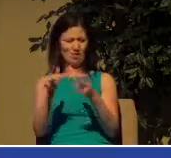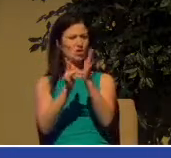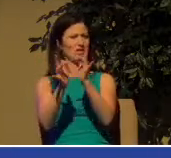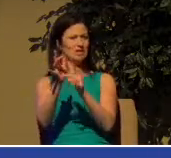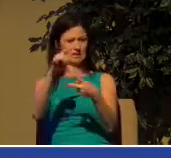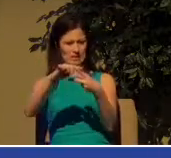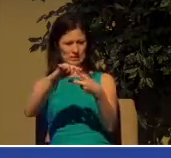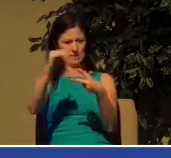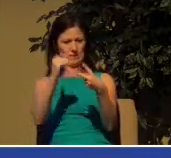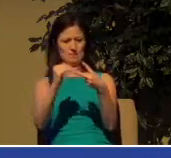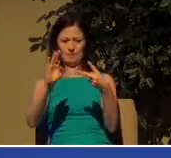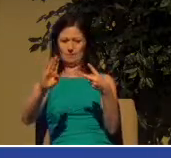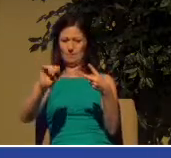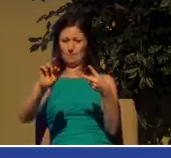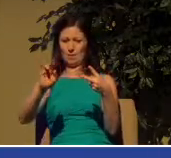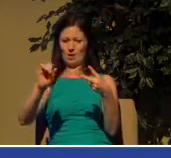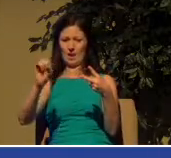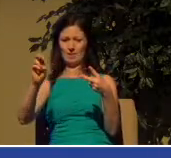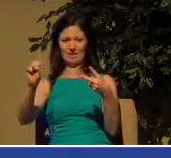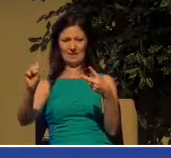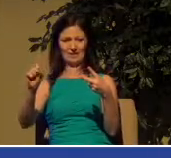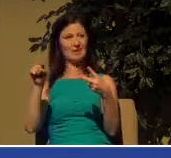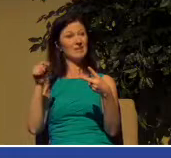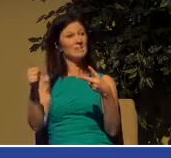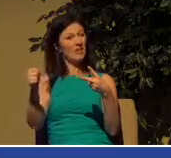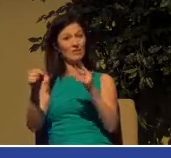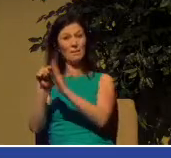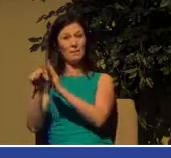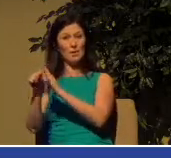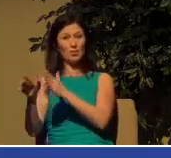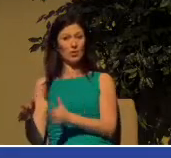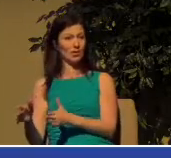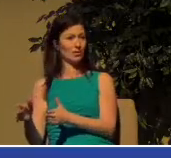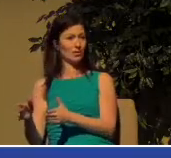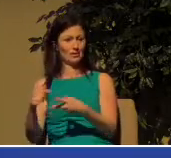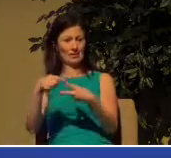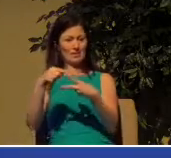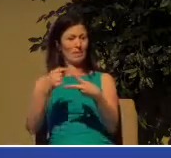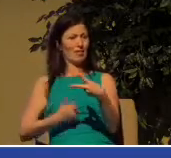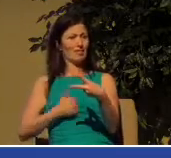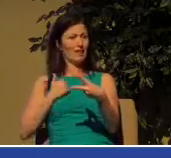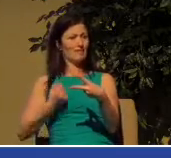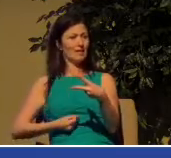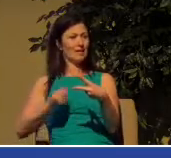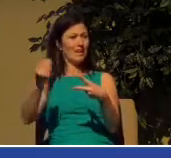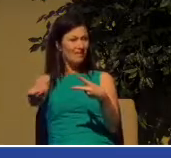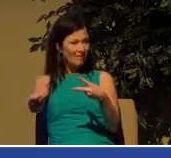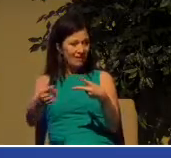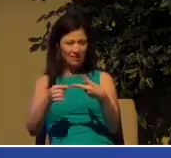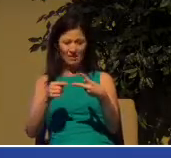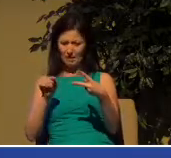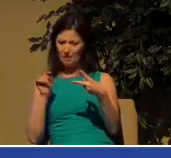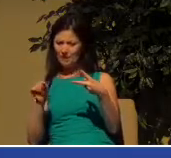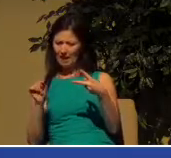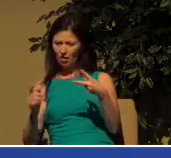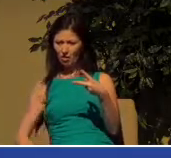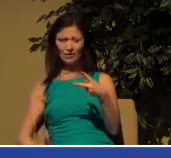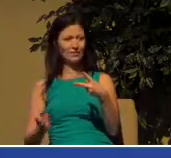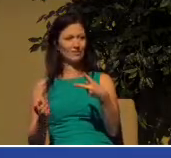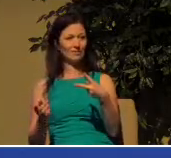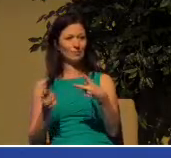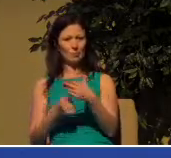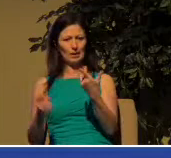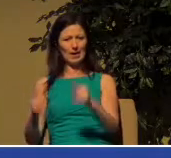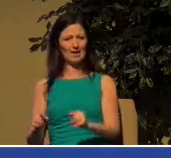a murderer, over Jesus, who was the life giver. What had to happen in their